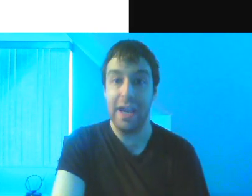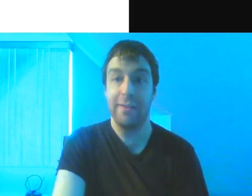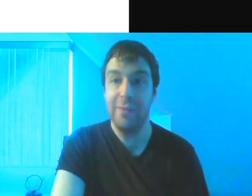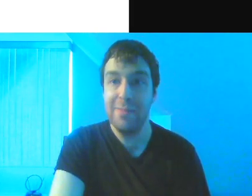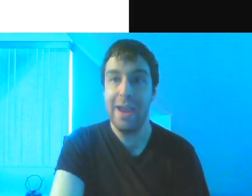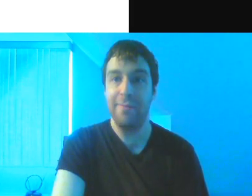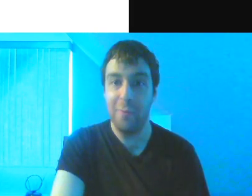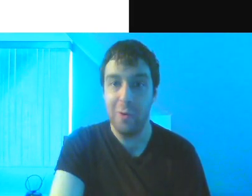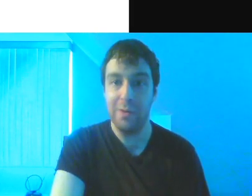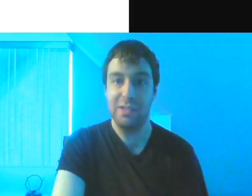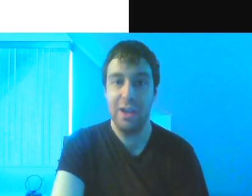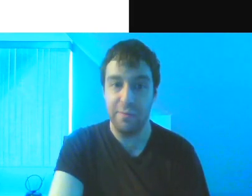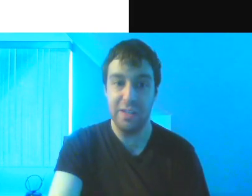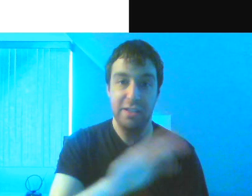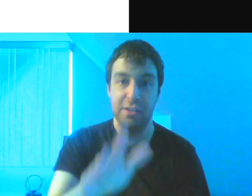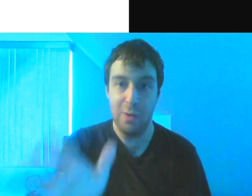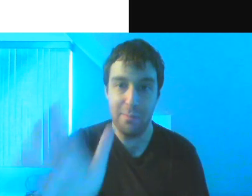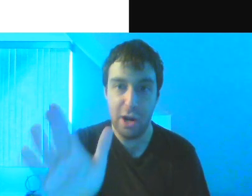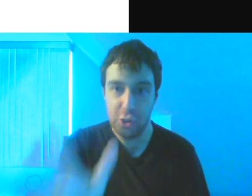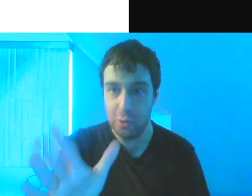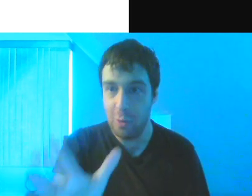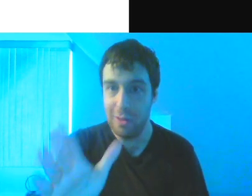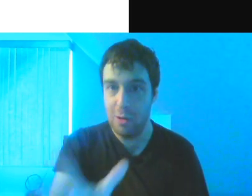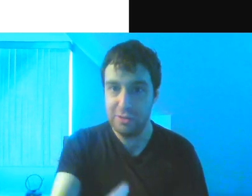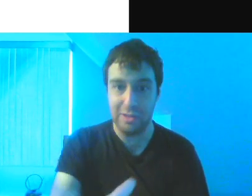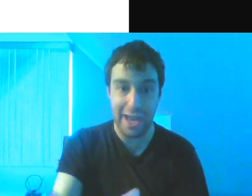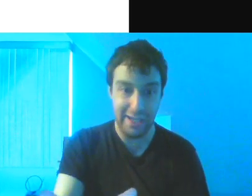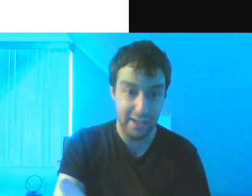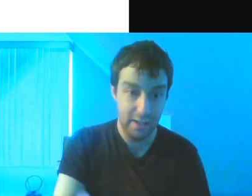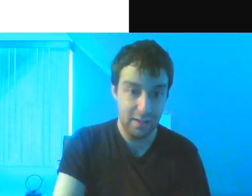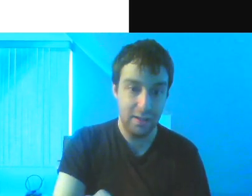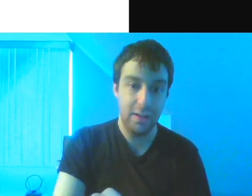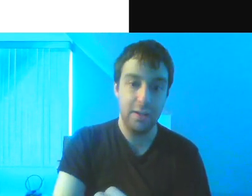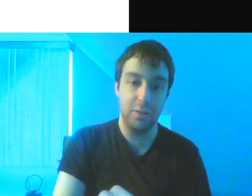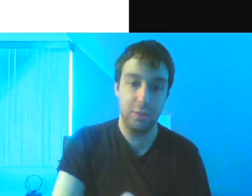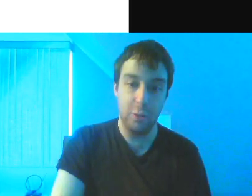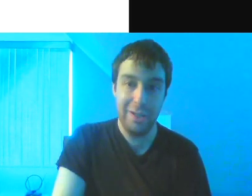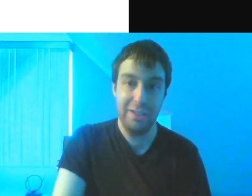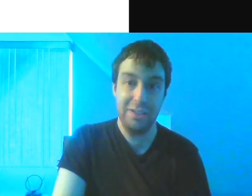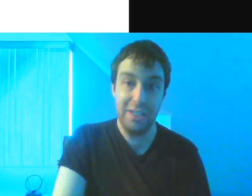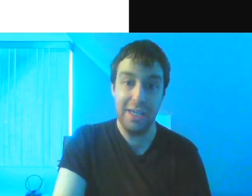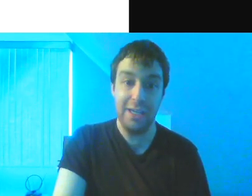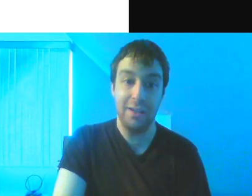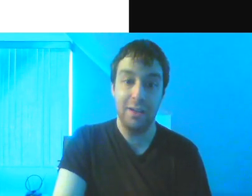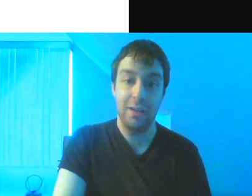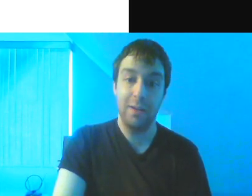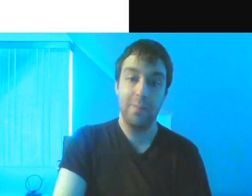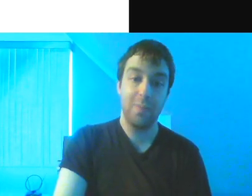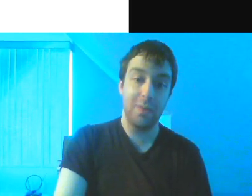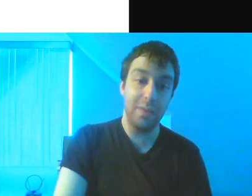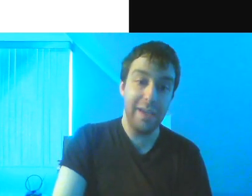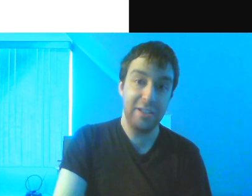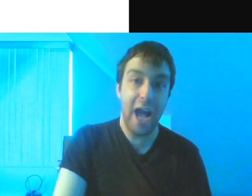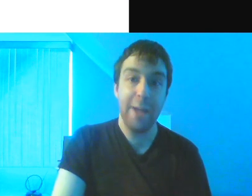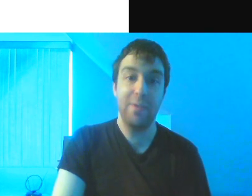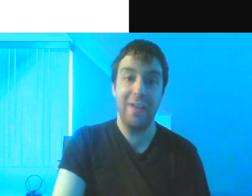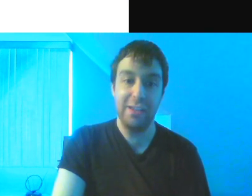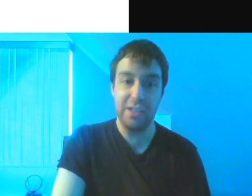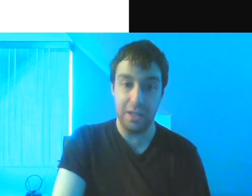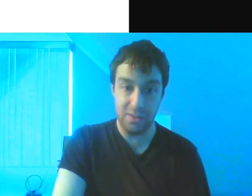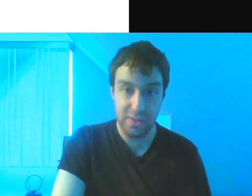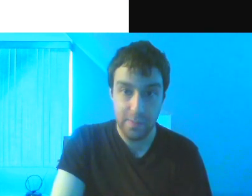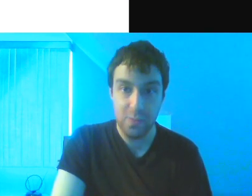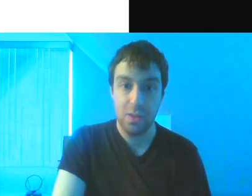saying, it's every man for himself. This is what martial law looks like. You're going to see these type